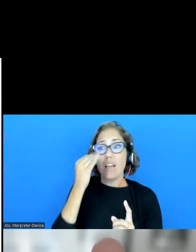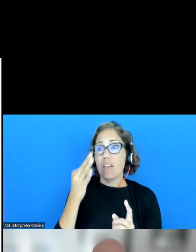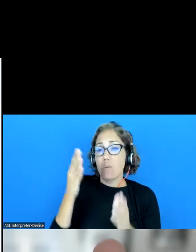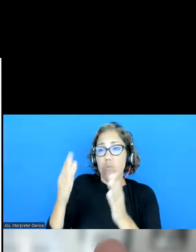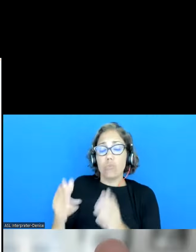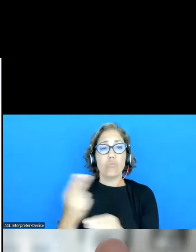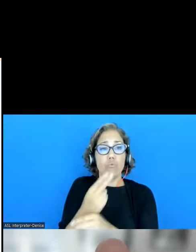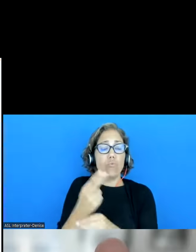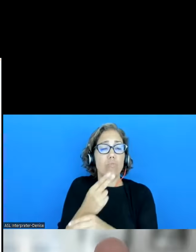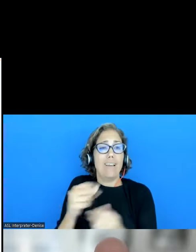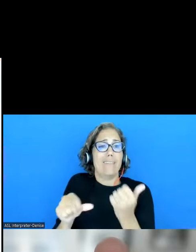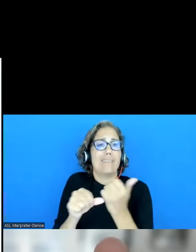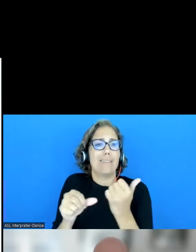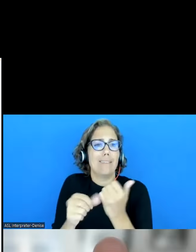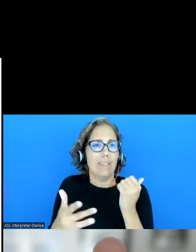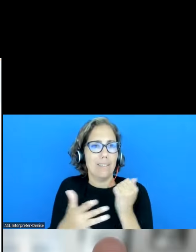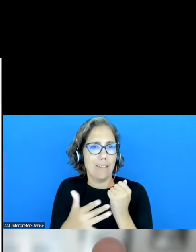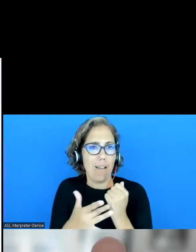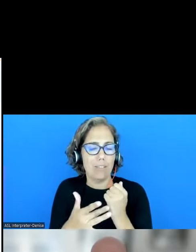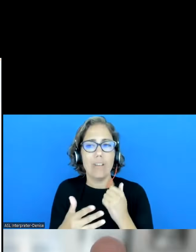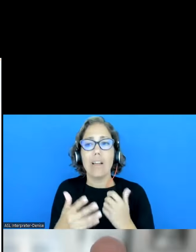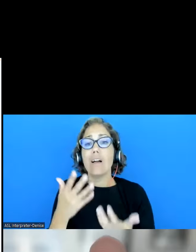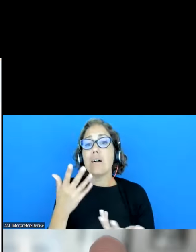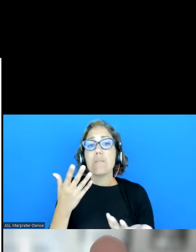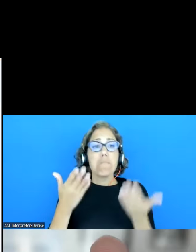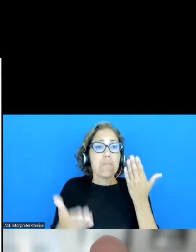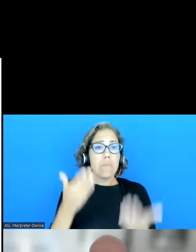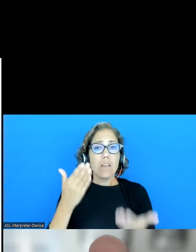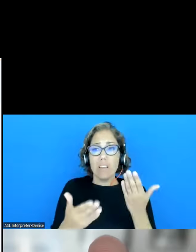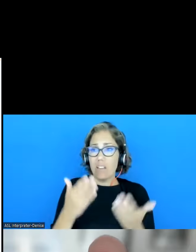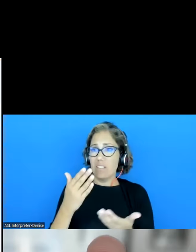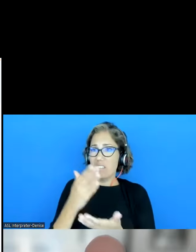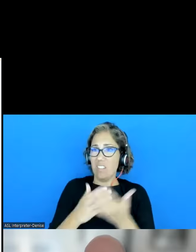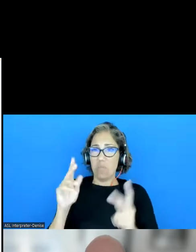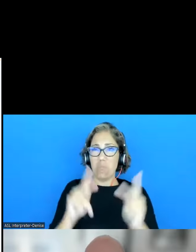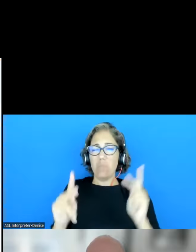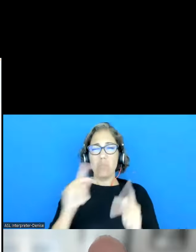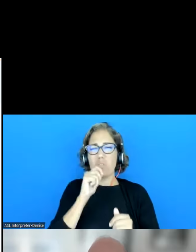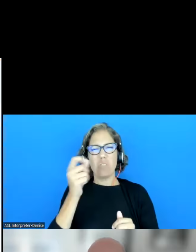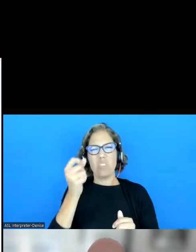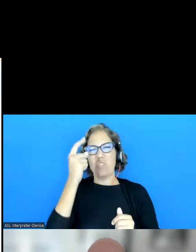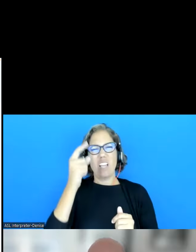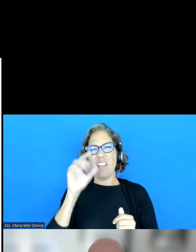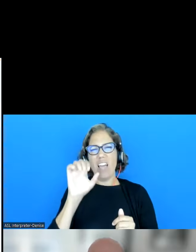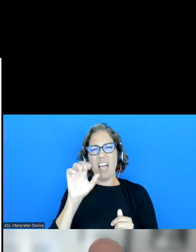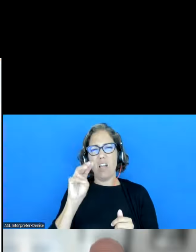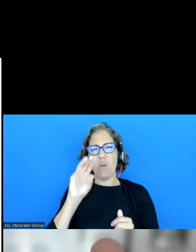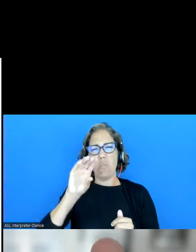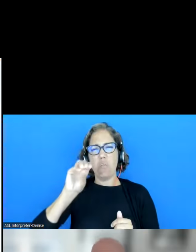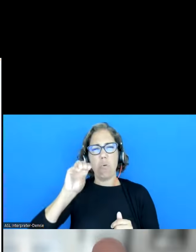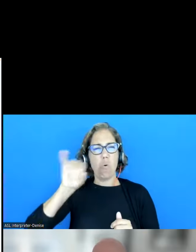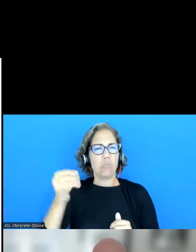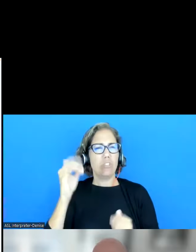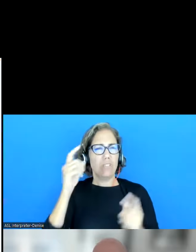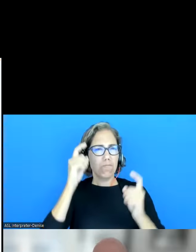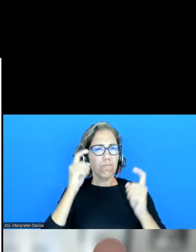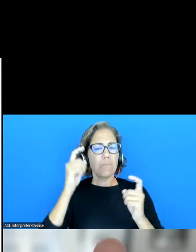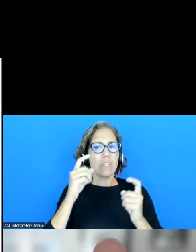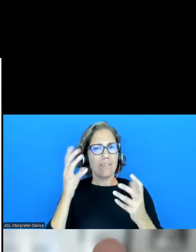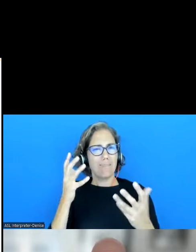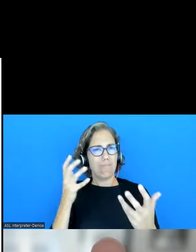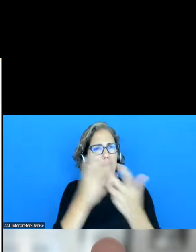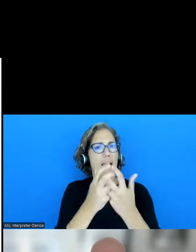technologies. It's possible that some may not understand the emoji use in the context that you're providing it in. So if you're going to